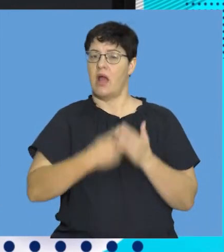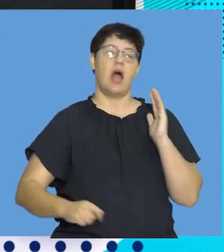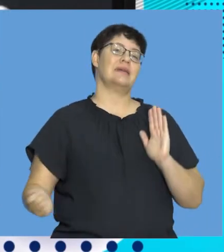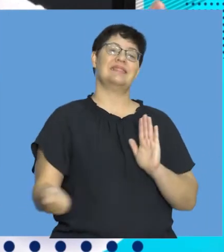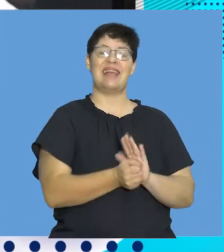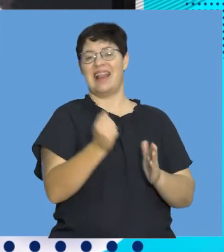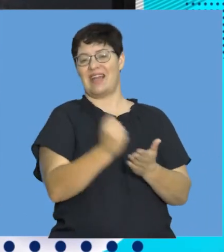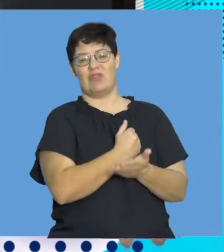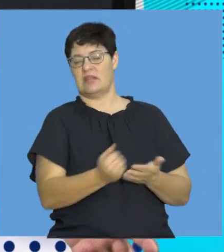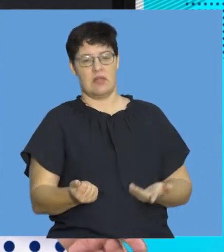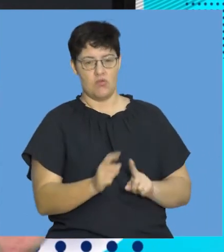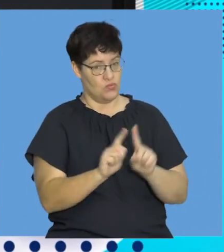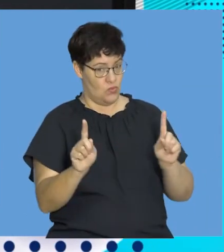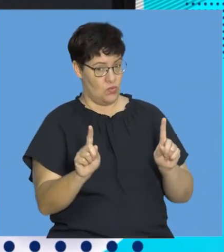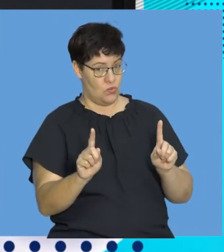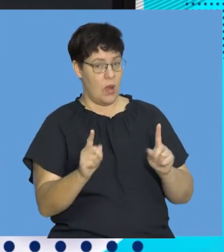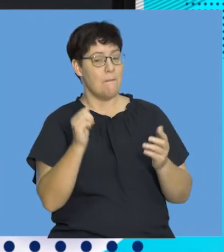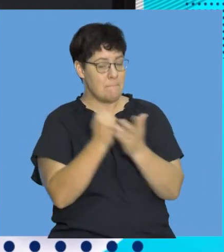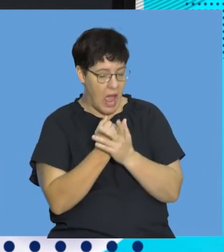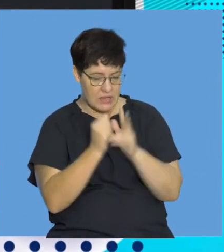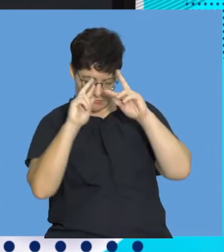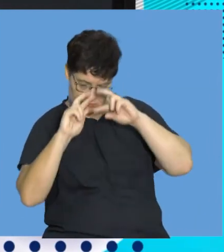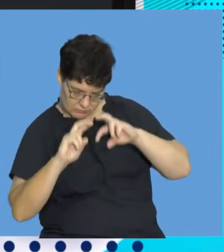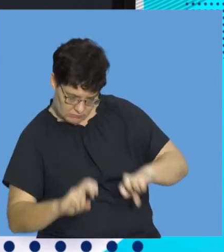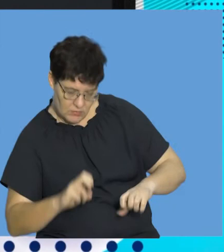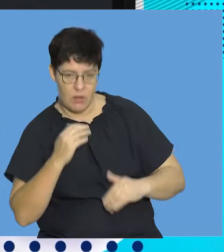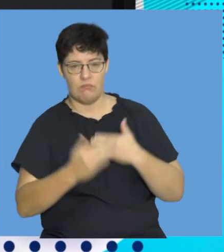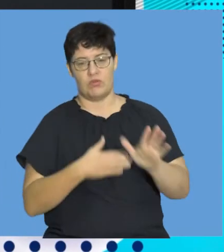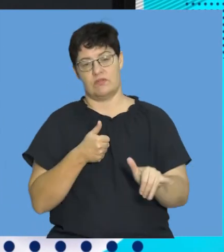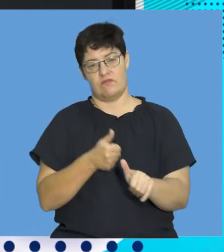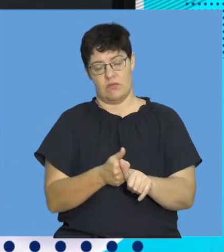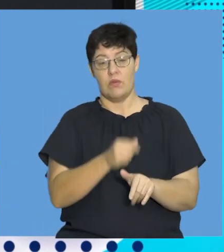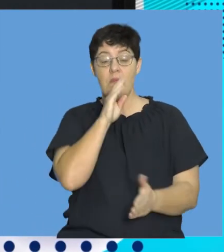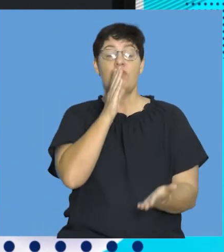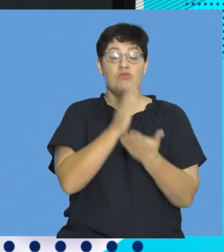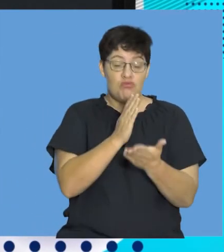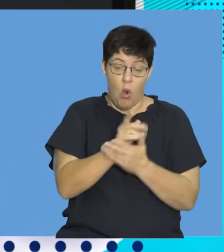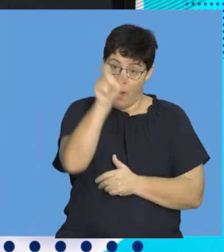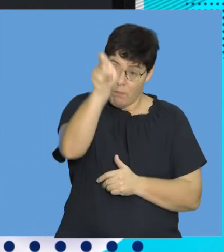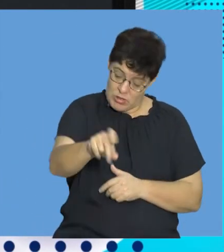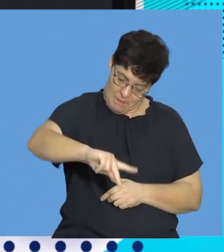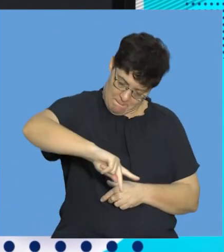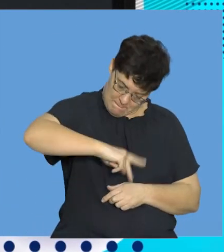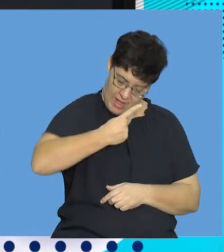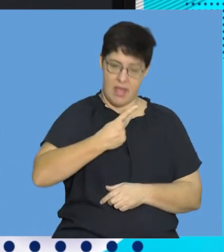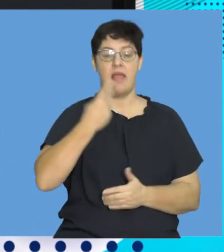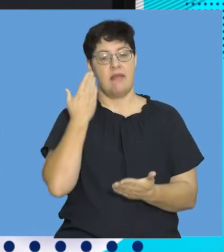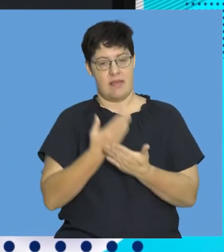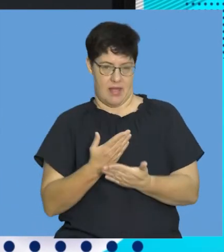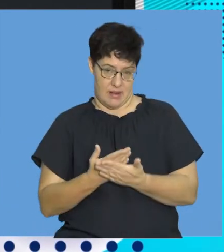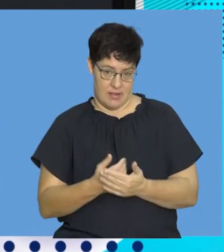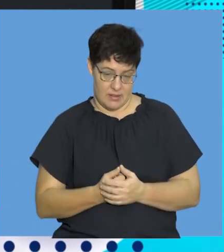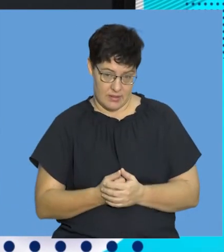of selling on credit. No, it's proper screening and processes in place to ensure